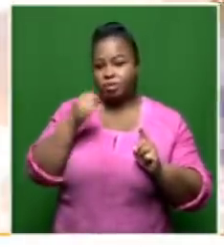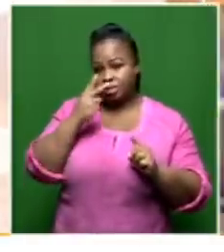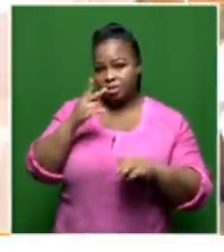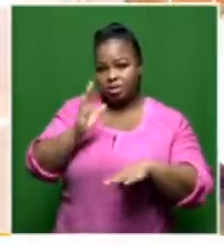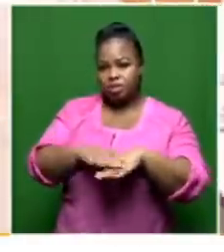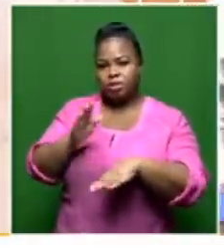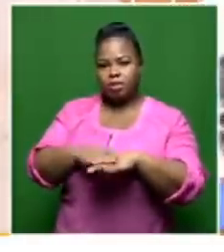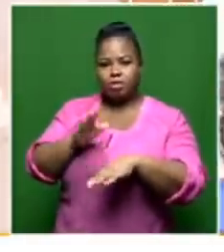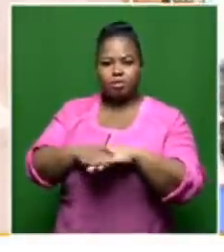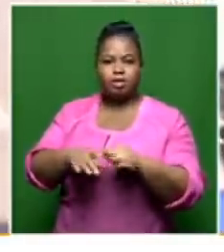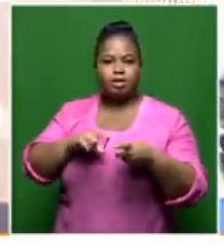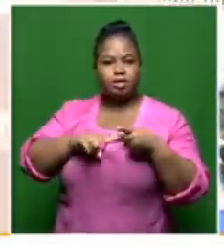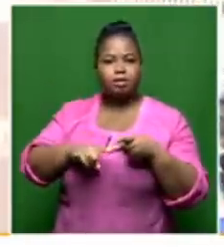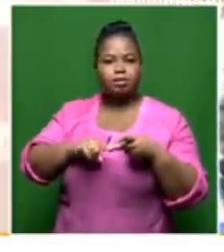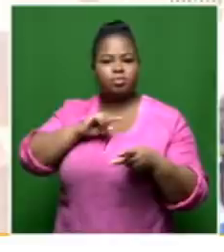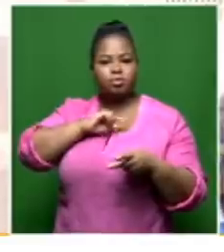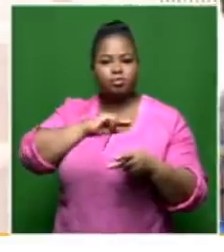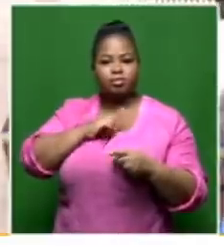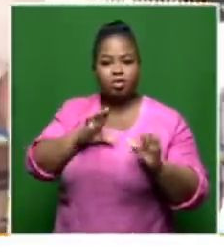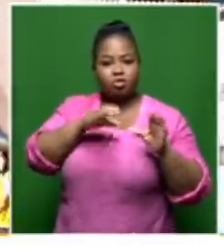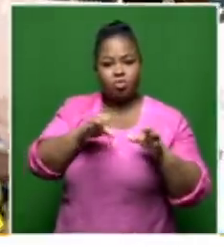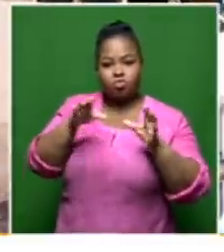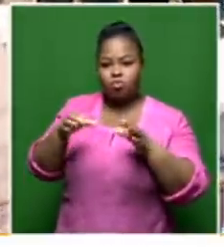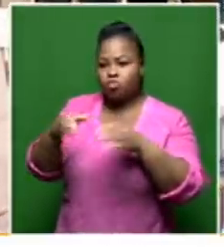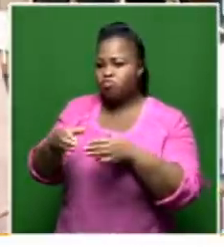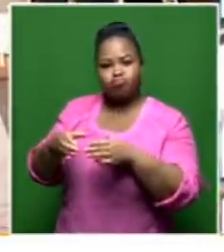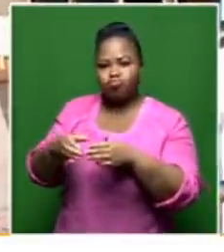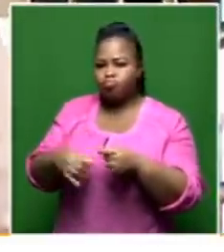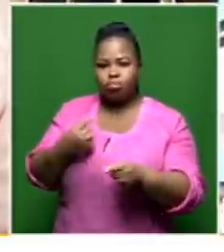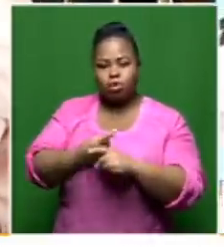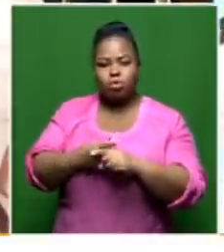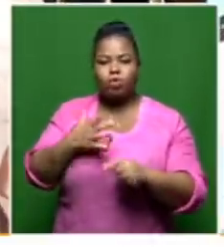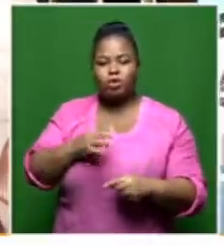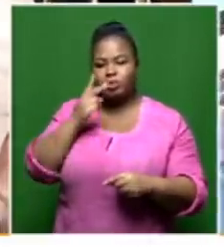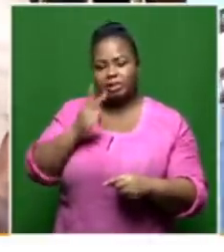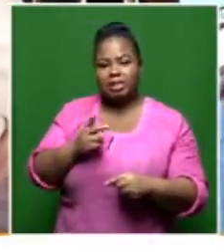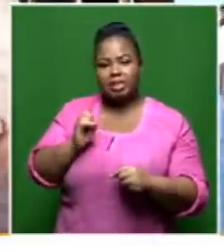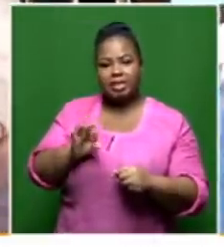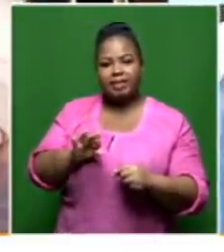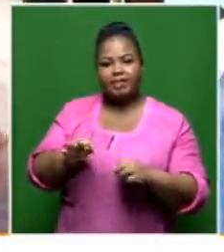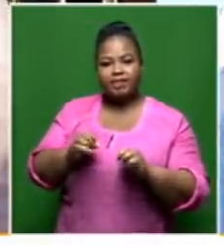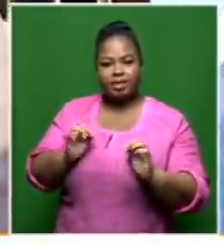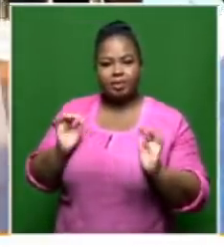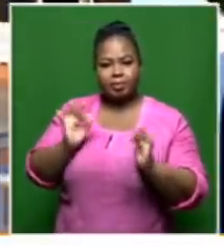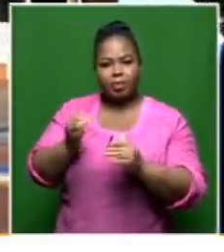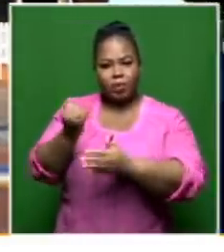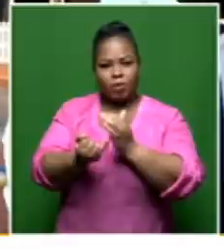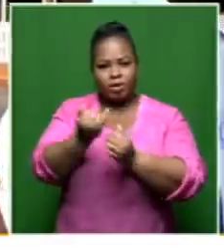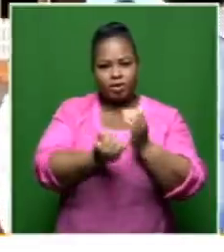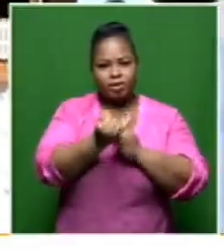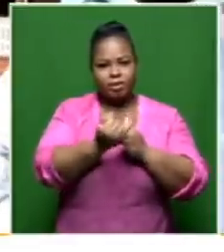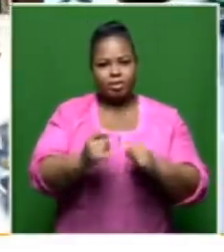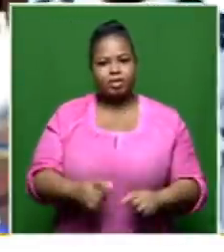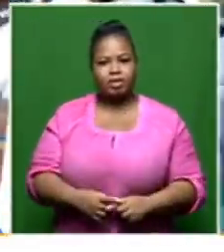that if many of them will not be running in groups or in organized clubs. Well, with me is the